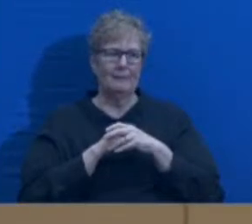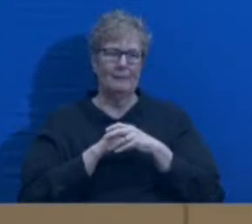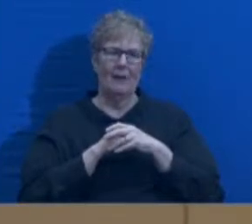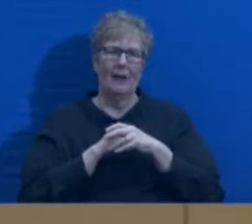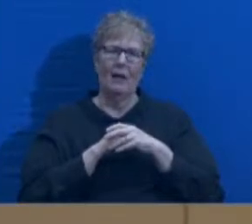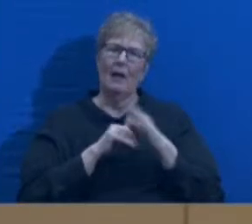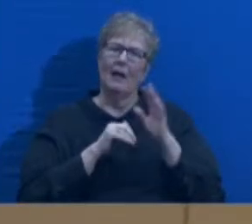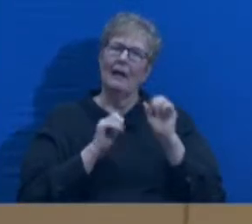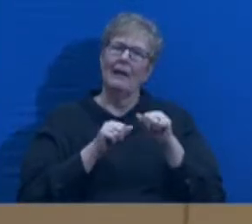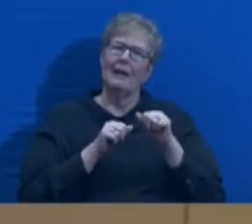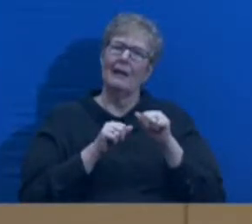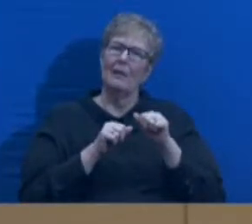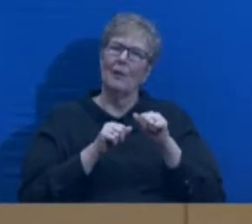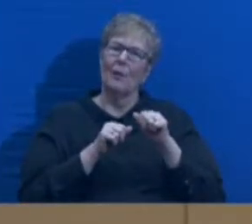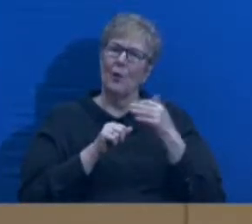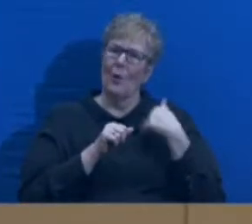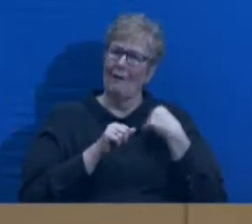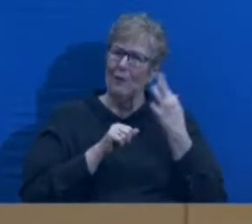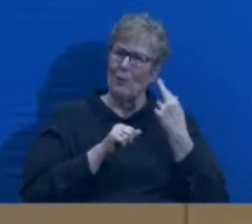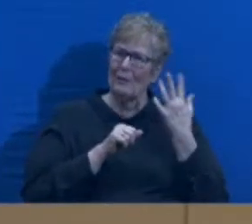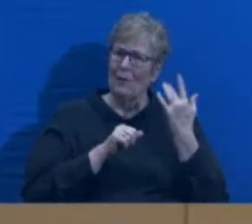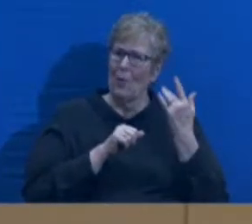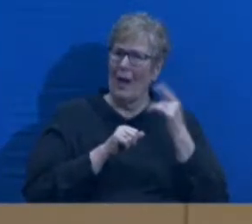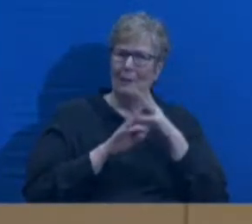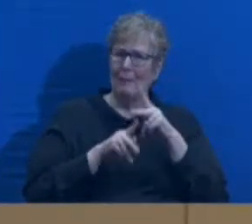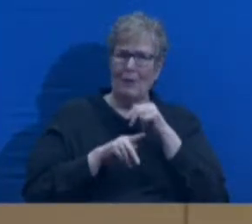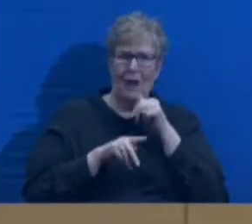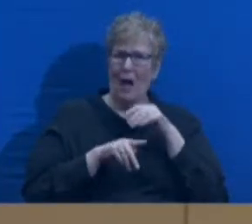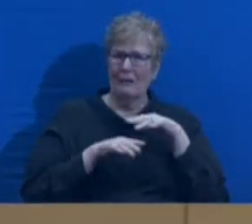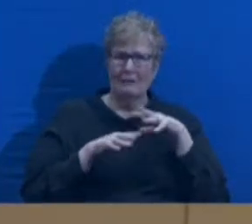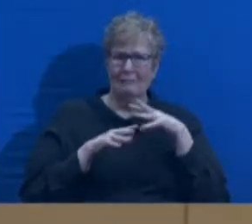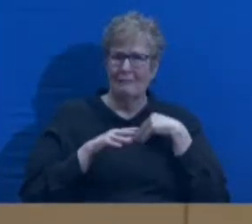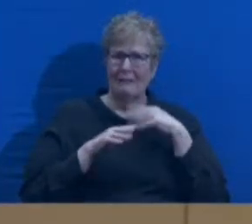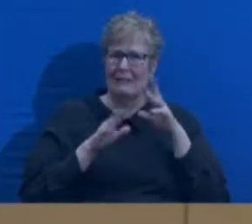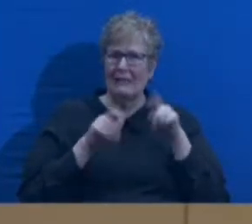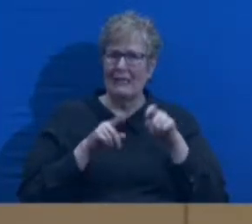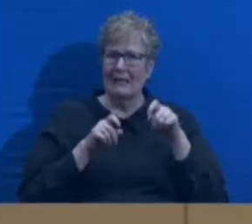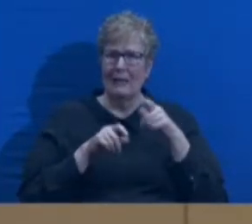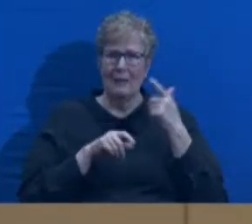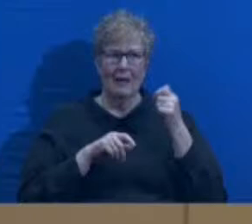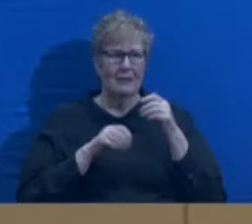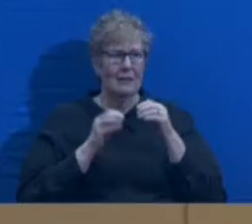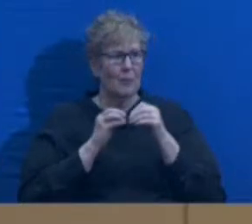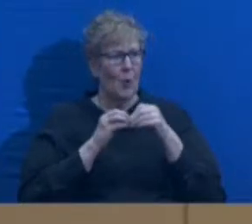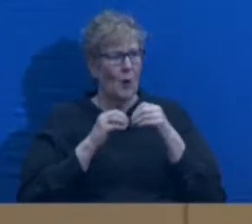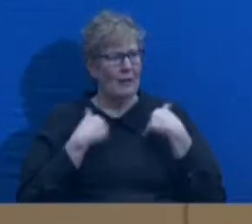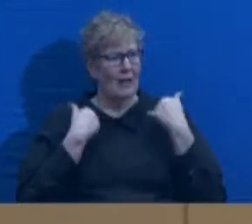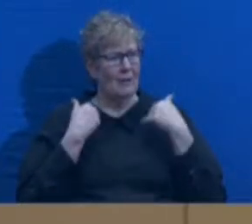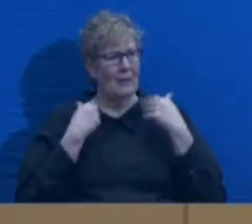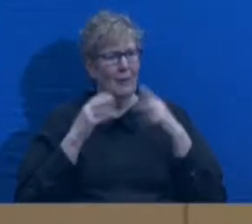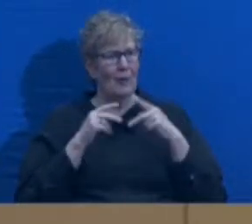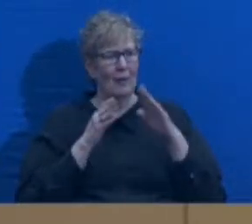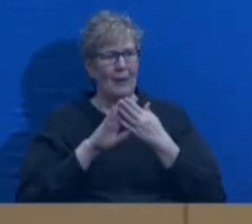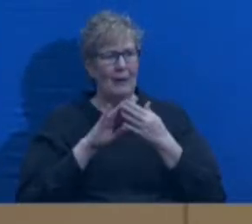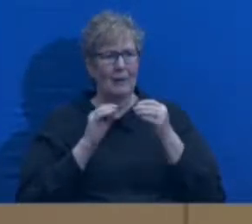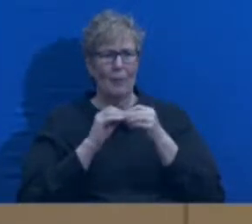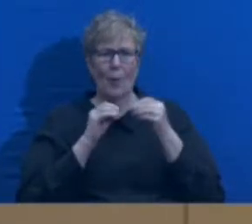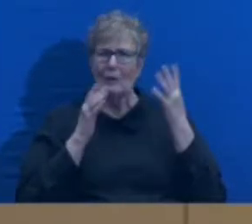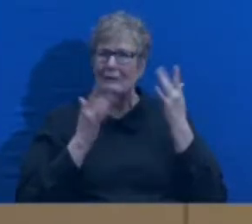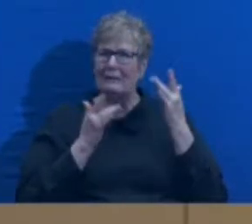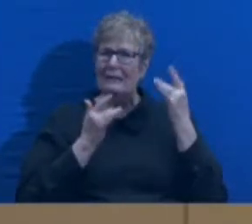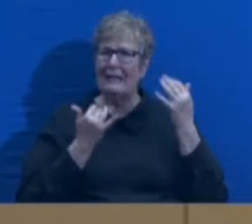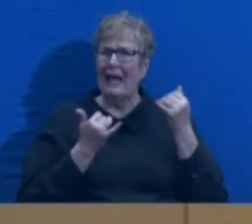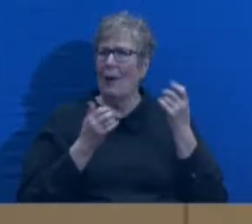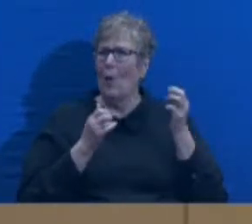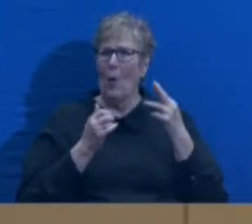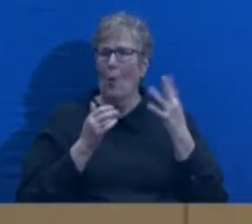Follow up real quick. Do you have a reason why people aren't getting tested? Is it because it's the younger generation that's contracting this more, or why